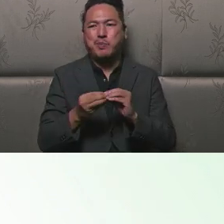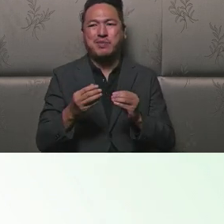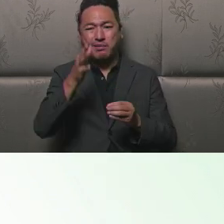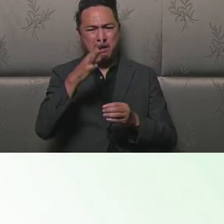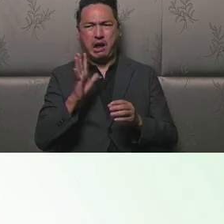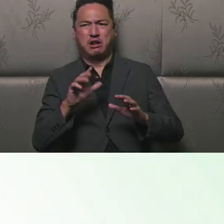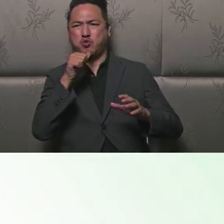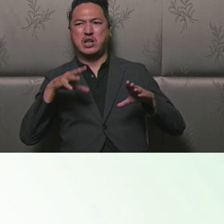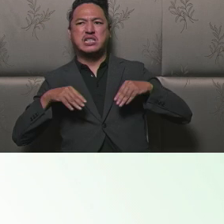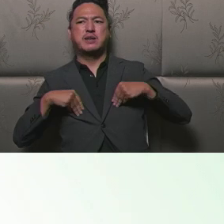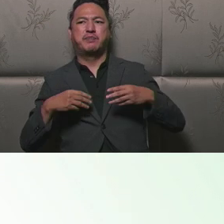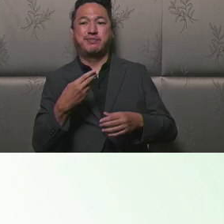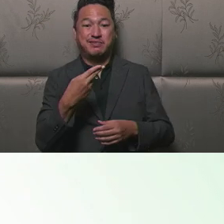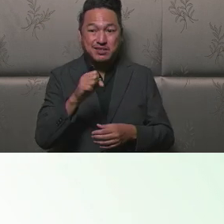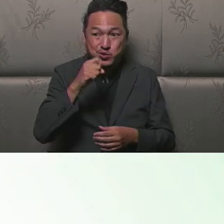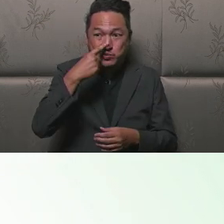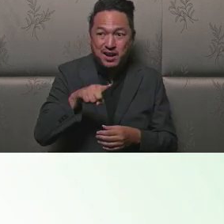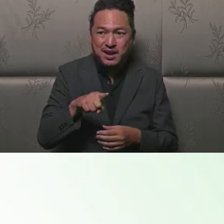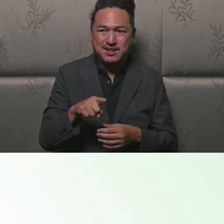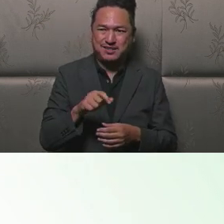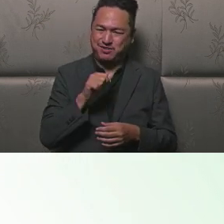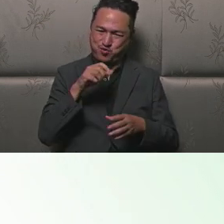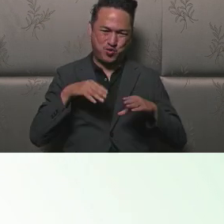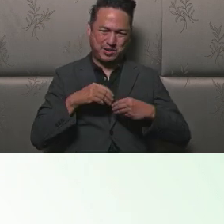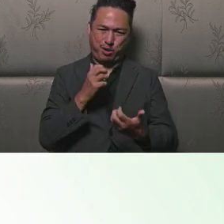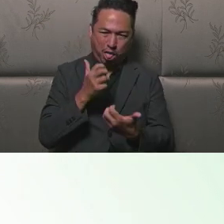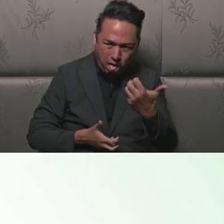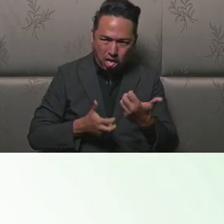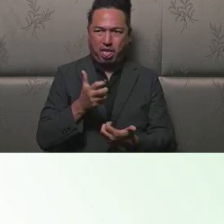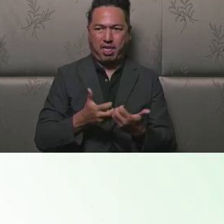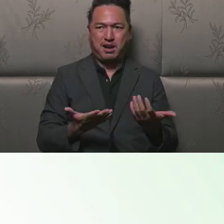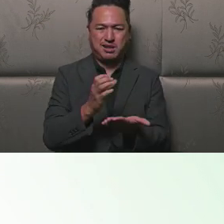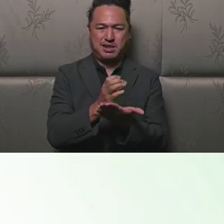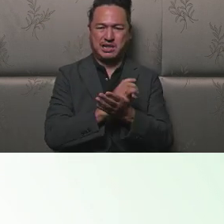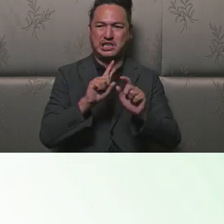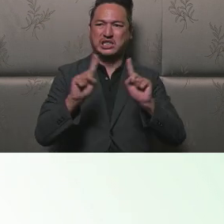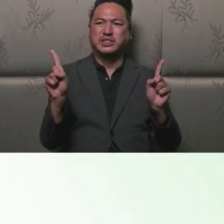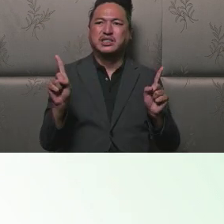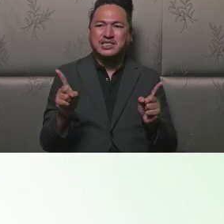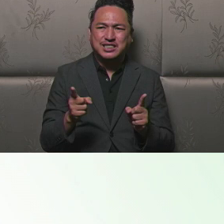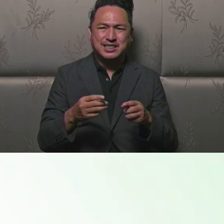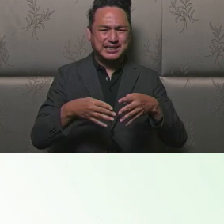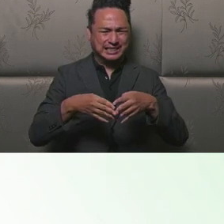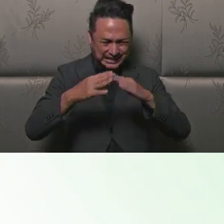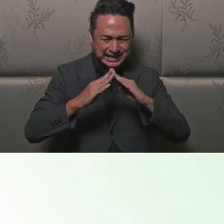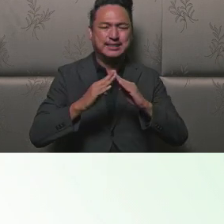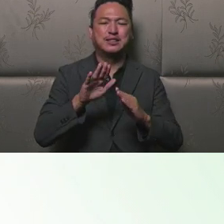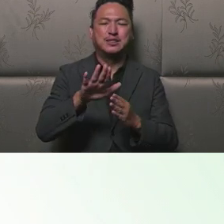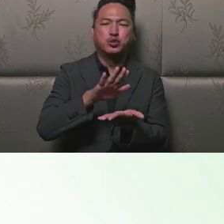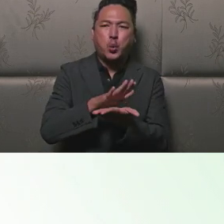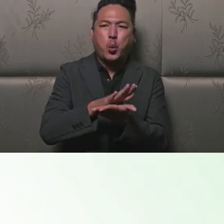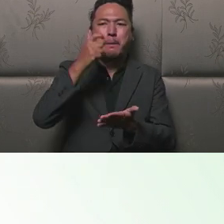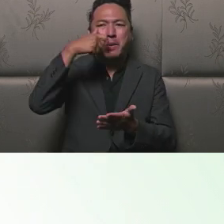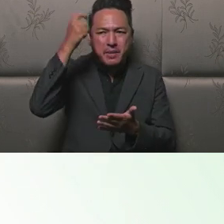that impacts you. If you've been a child in particular that's heard some of the violence, the bombing, you've been a witness to